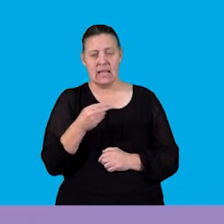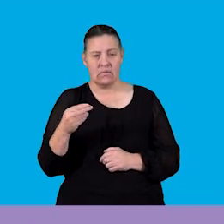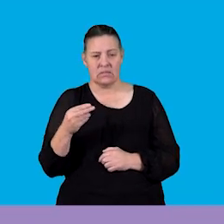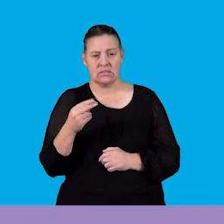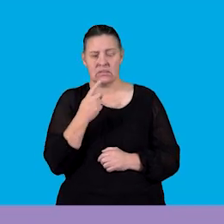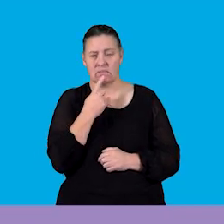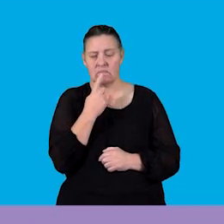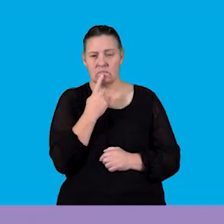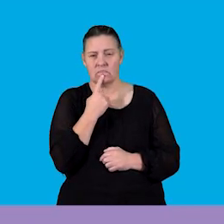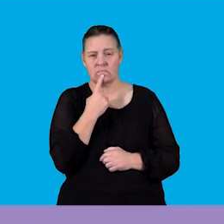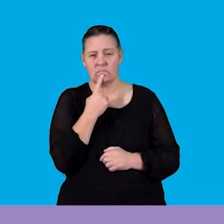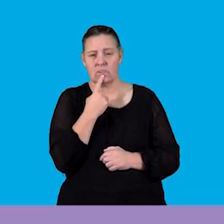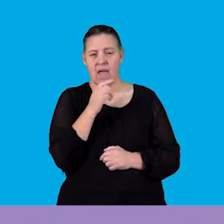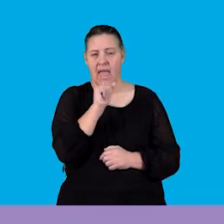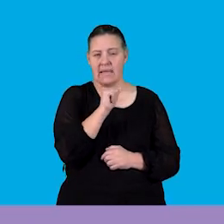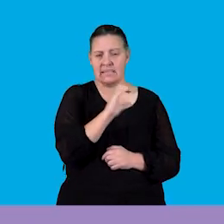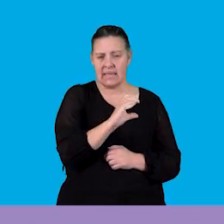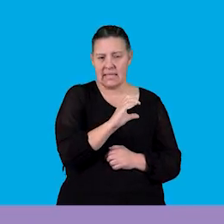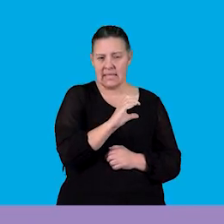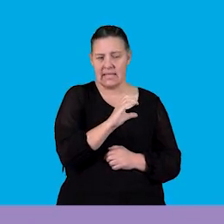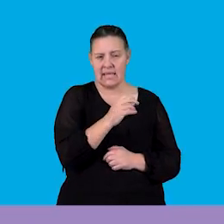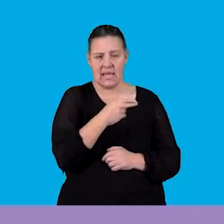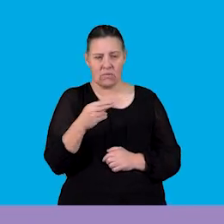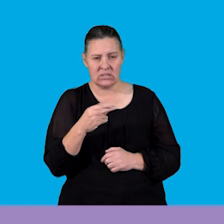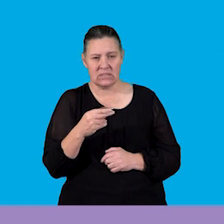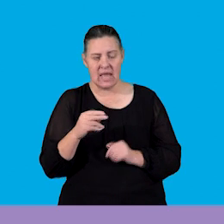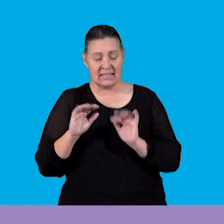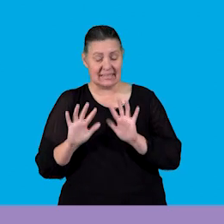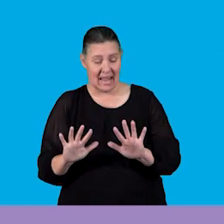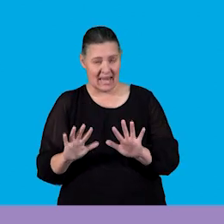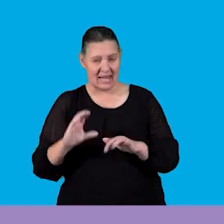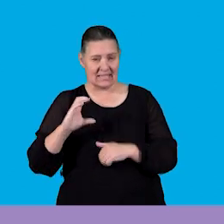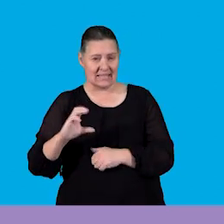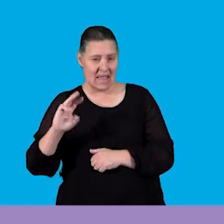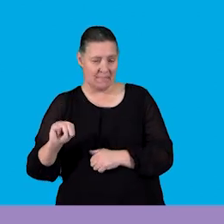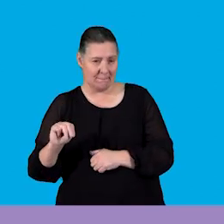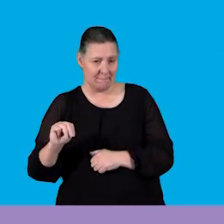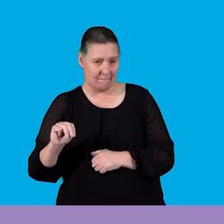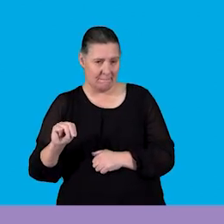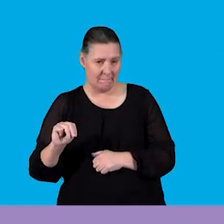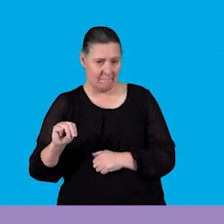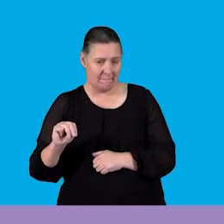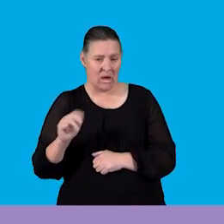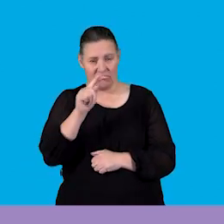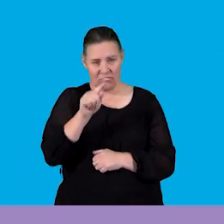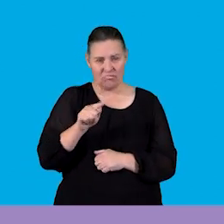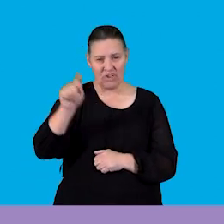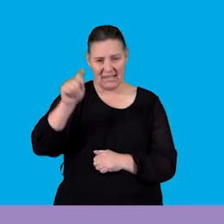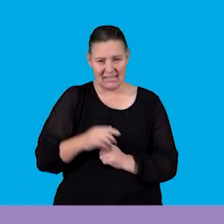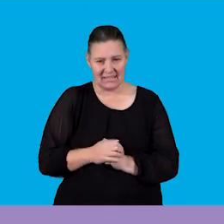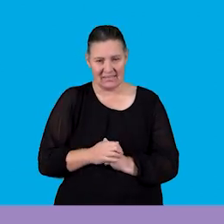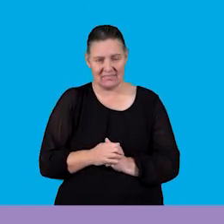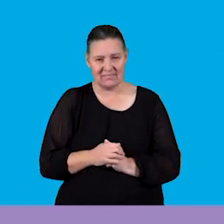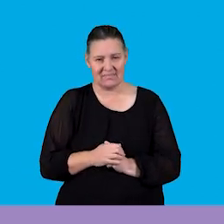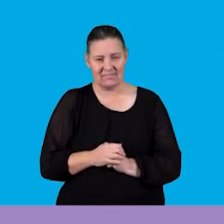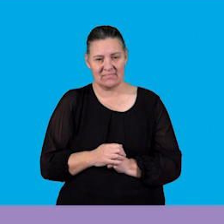AC is equals to, so if you are thinking that AC is equals to 10 centimeters,